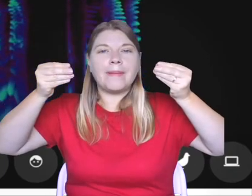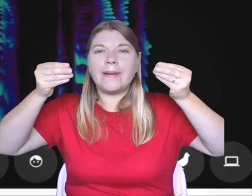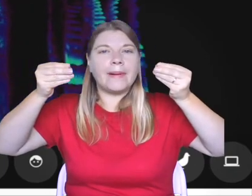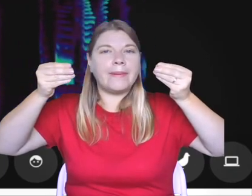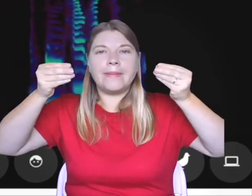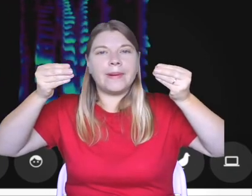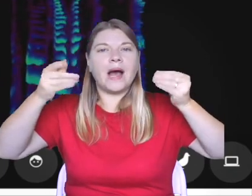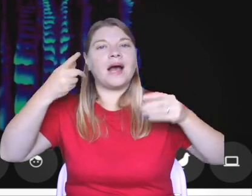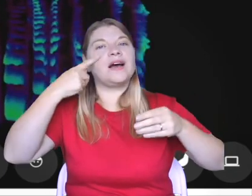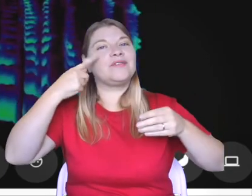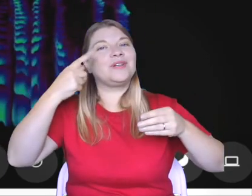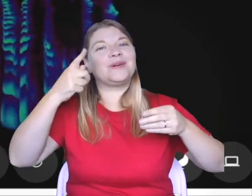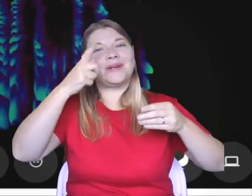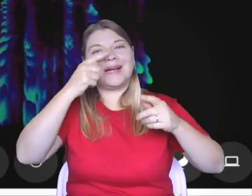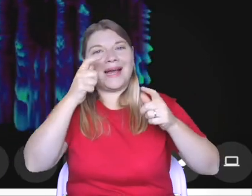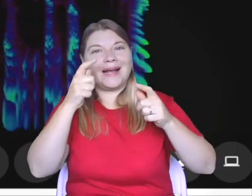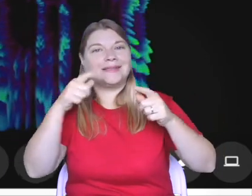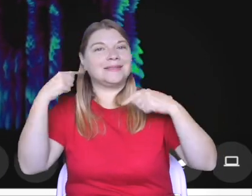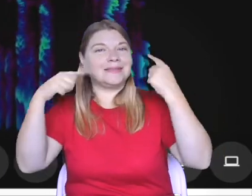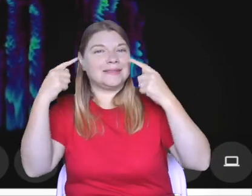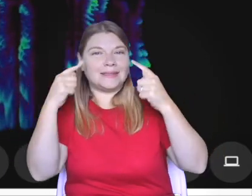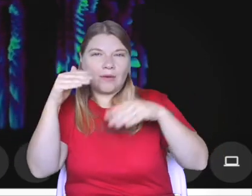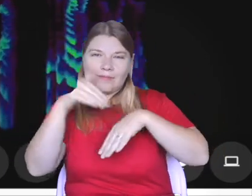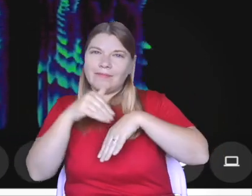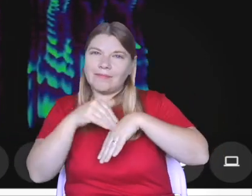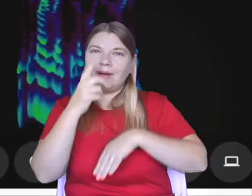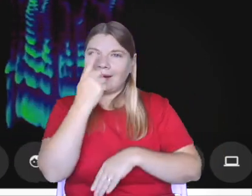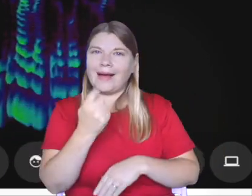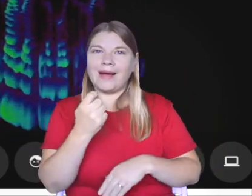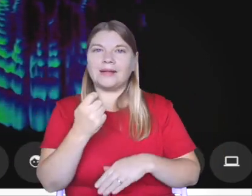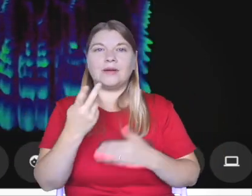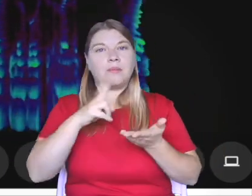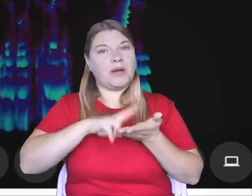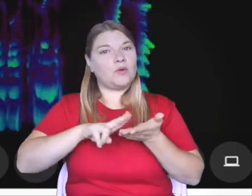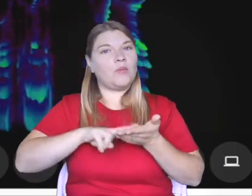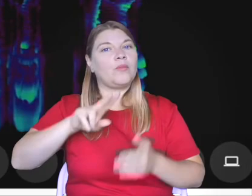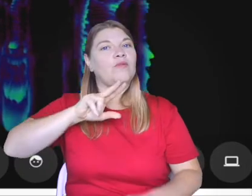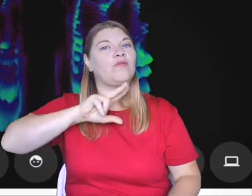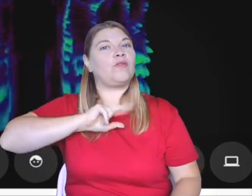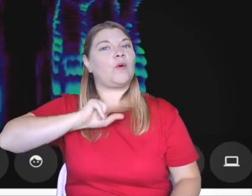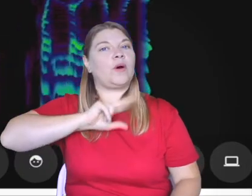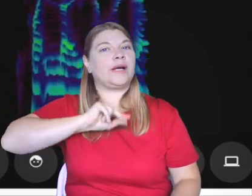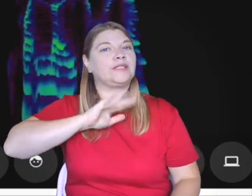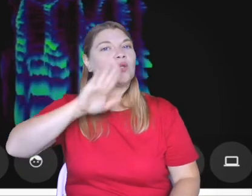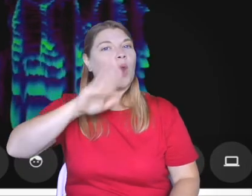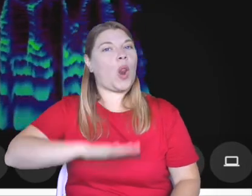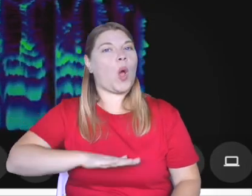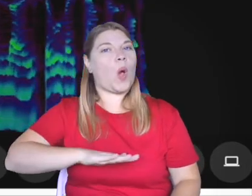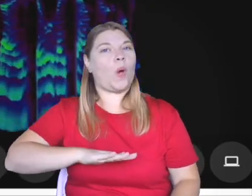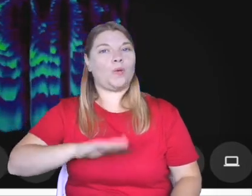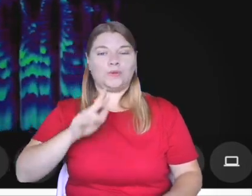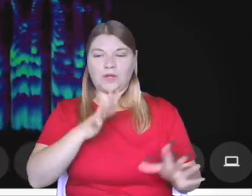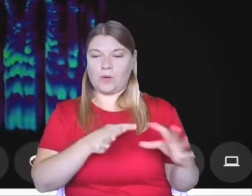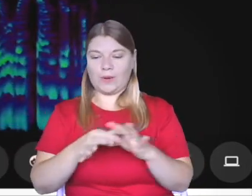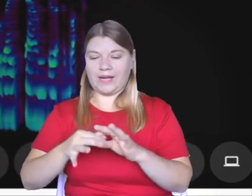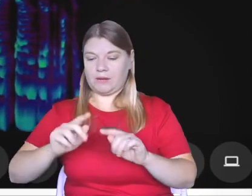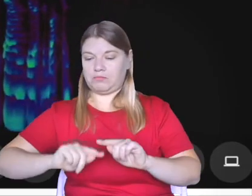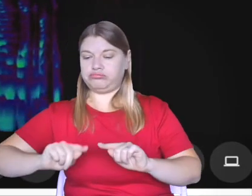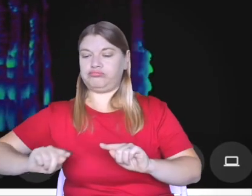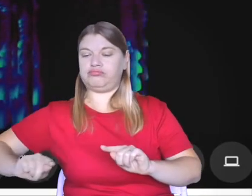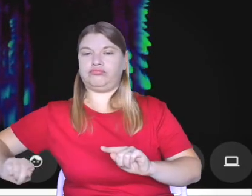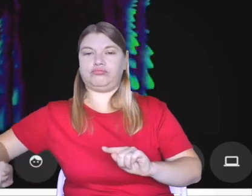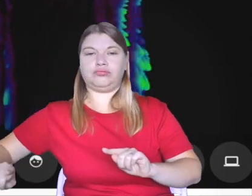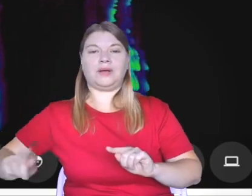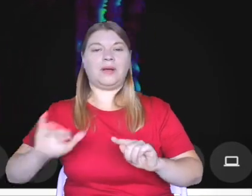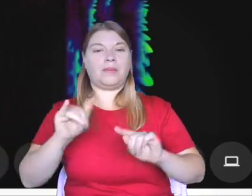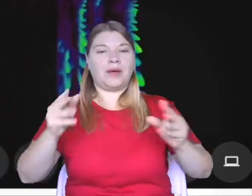that changes the sound as well. This is my regular voice at the moment. It's quite low, so all those sounds are at the bottom. But